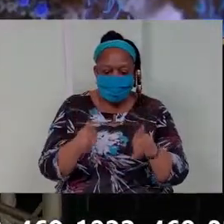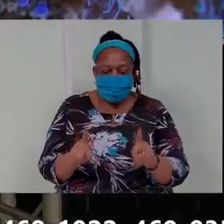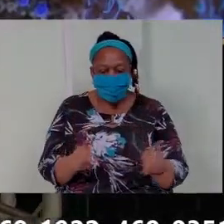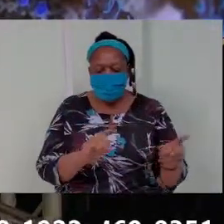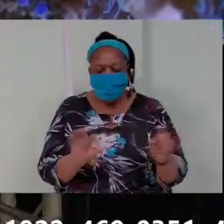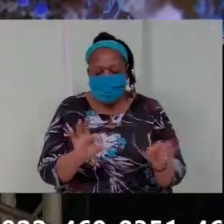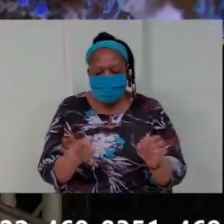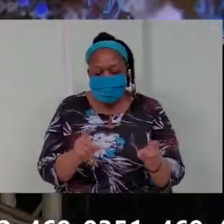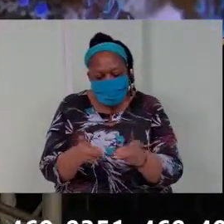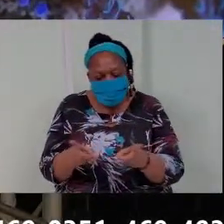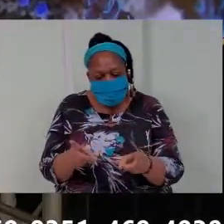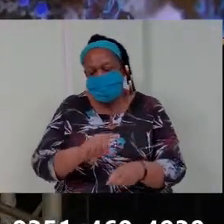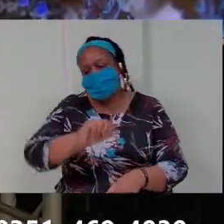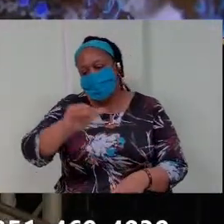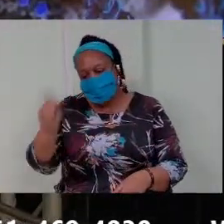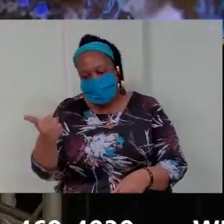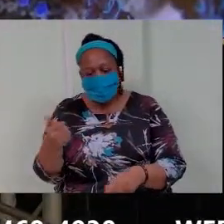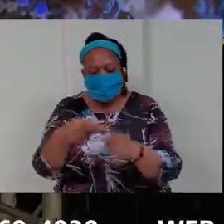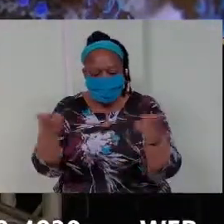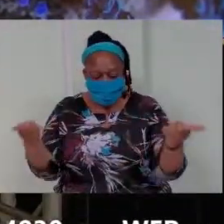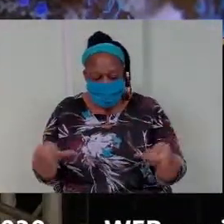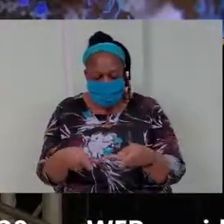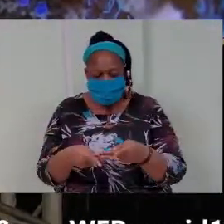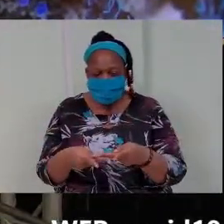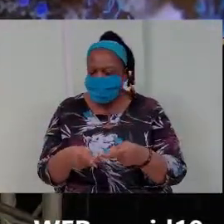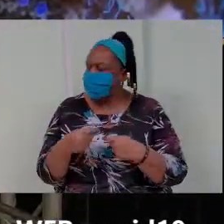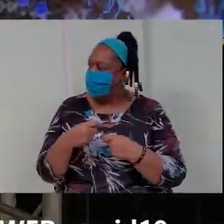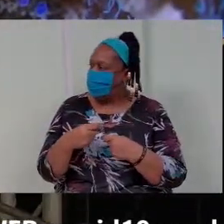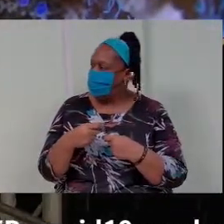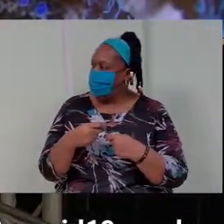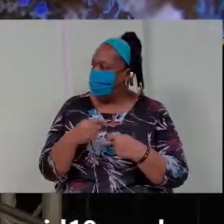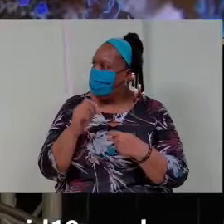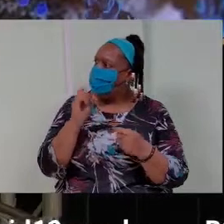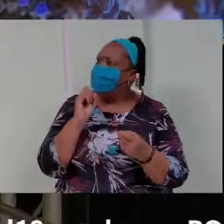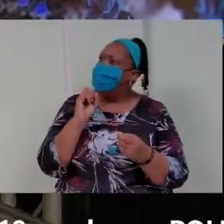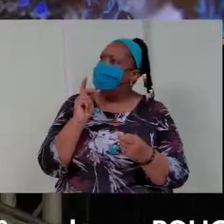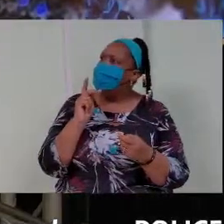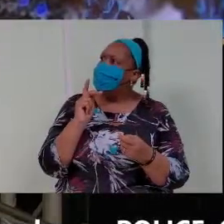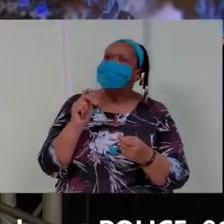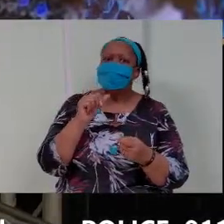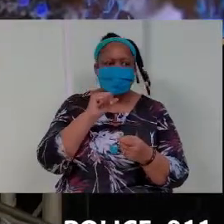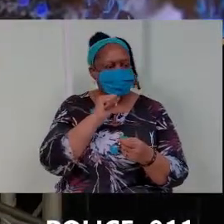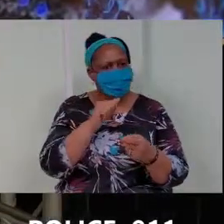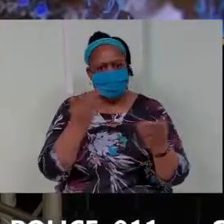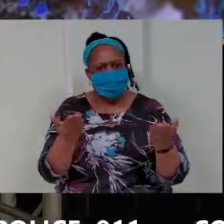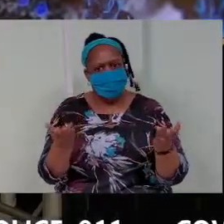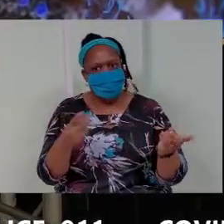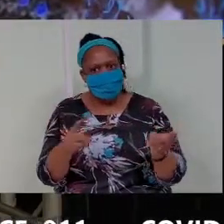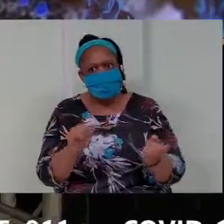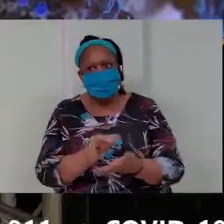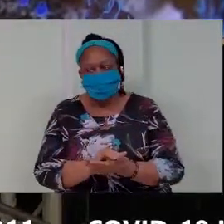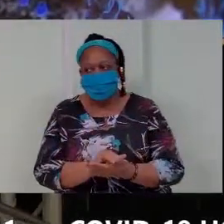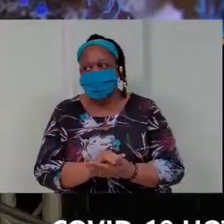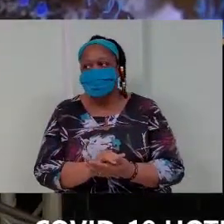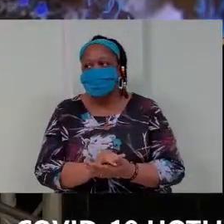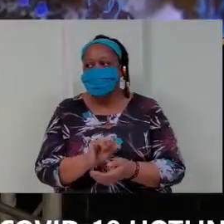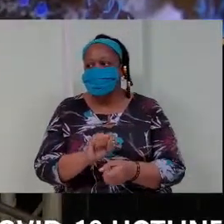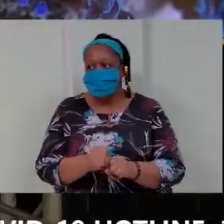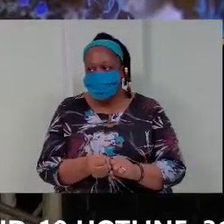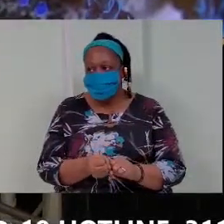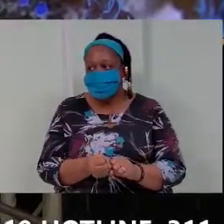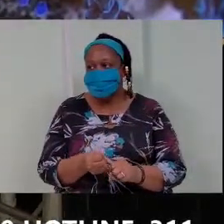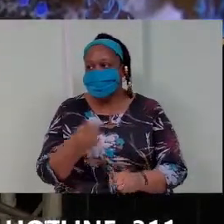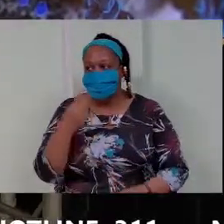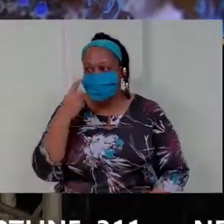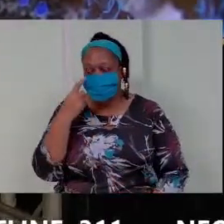gates. Because one of the things in their protocols, which I mentioned on Tuesday, was that persons who were going to Barbados in the